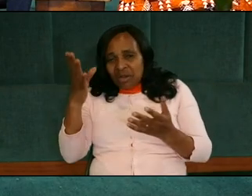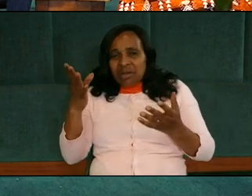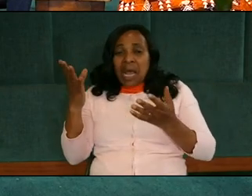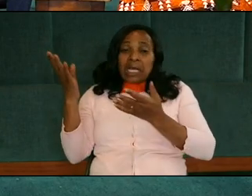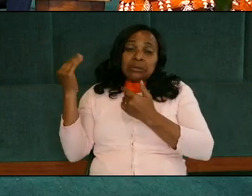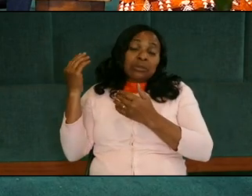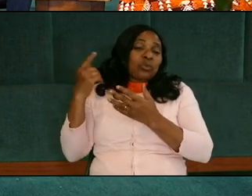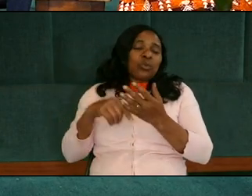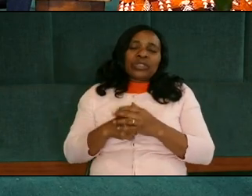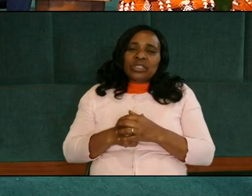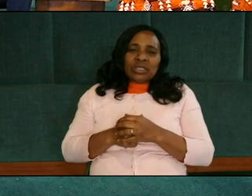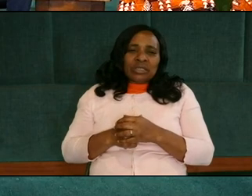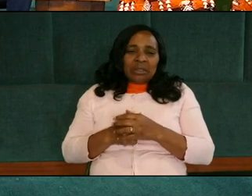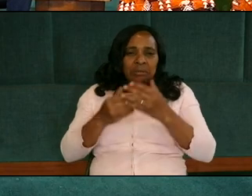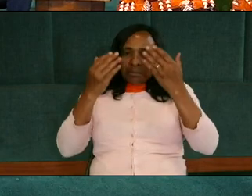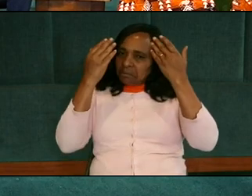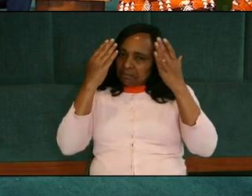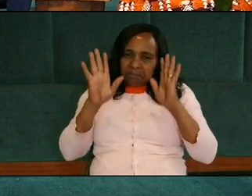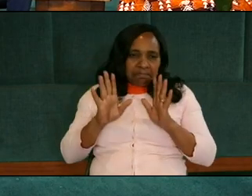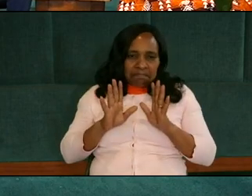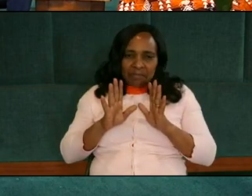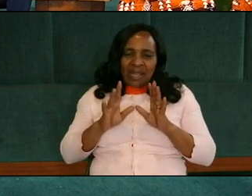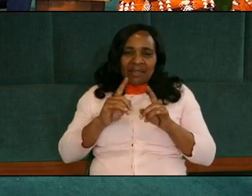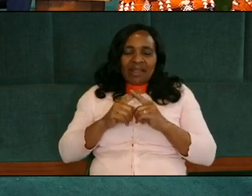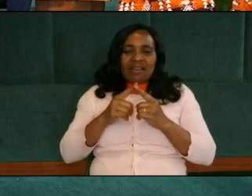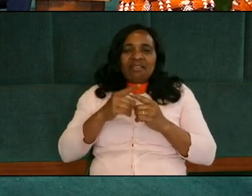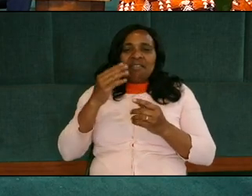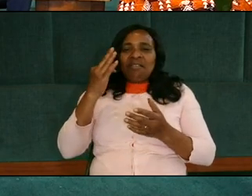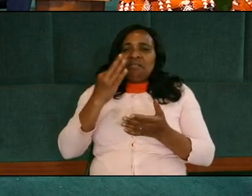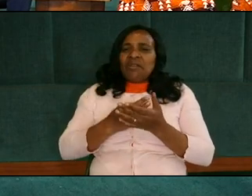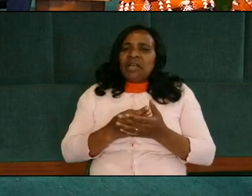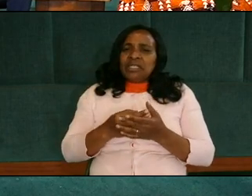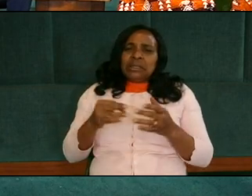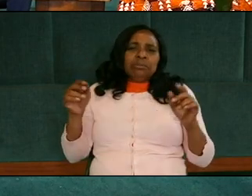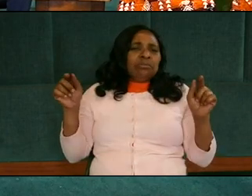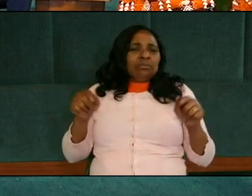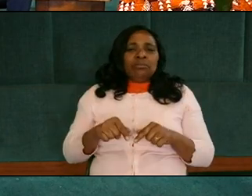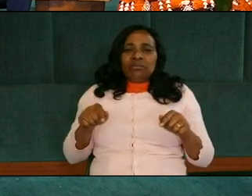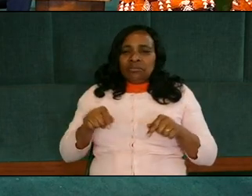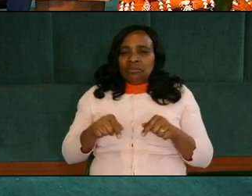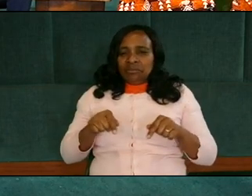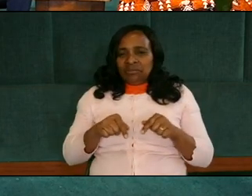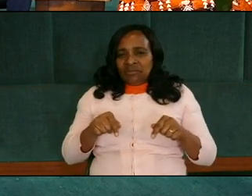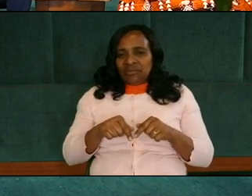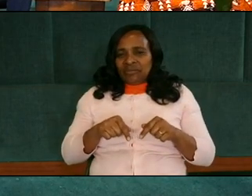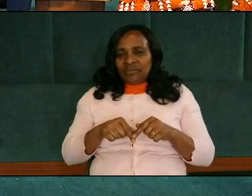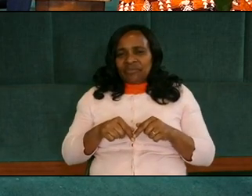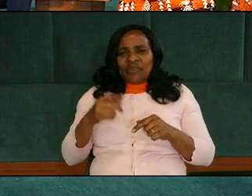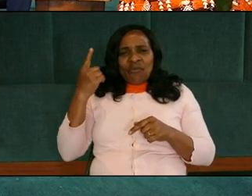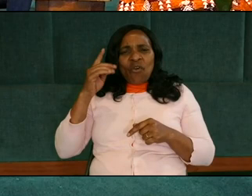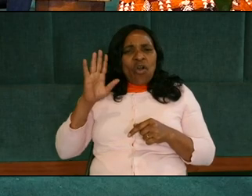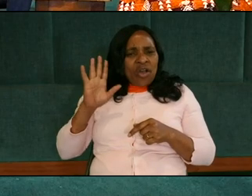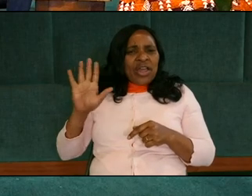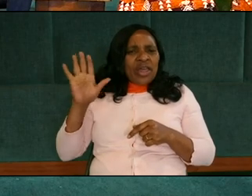expect. And faith is kind of shaky. And for him